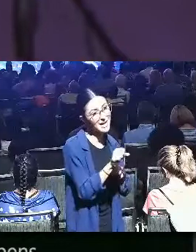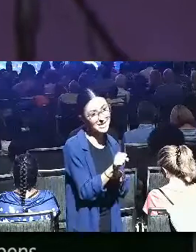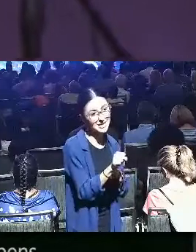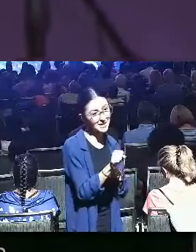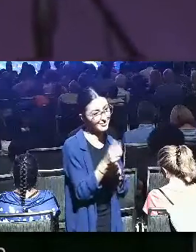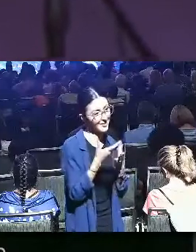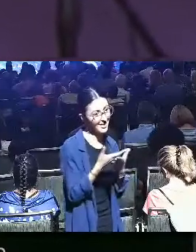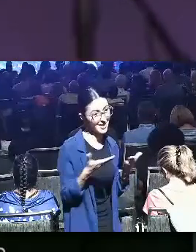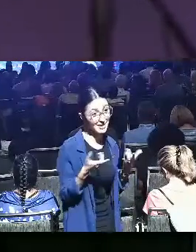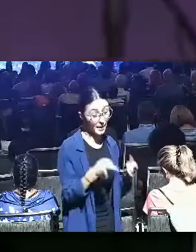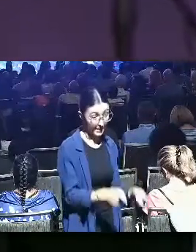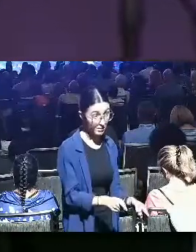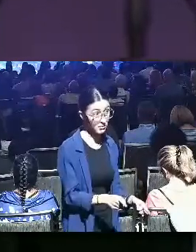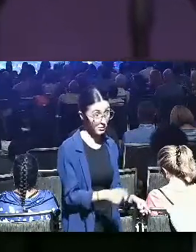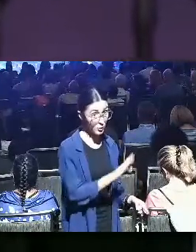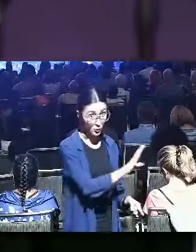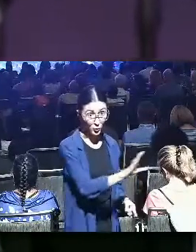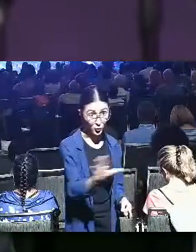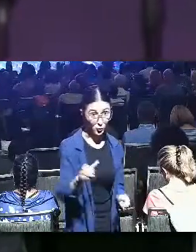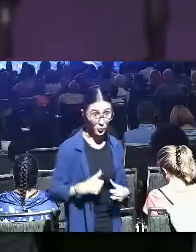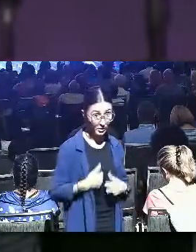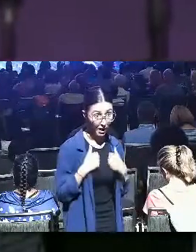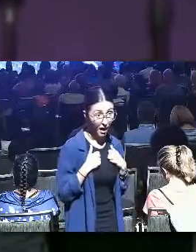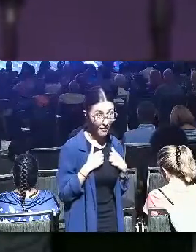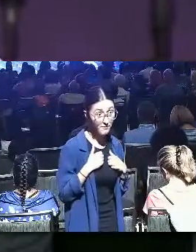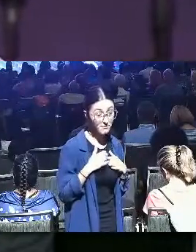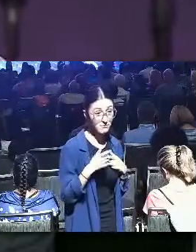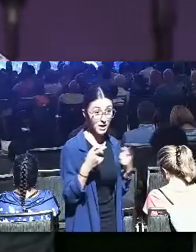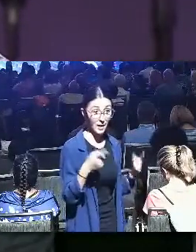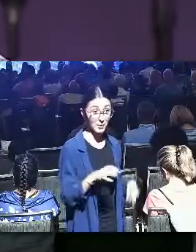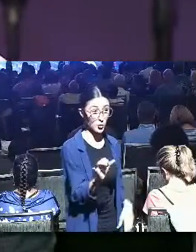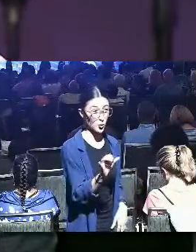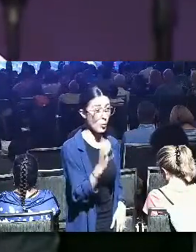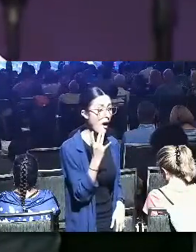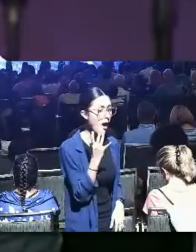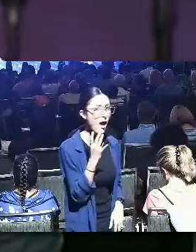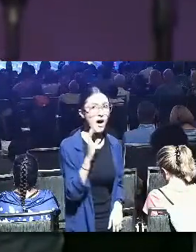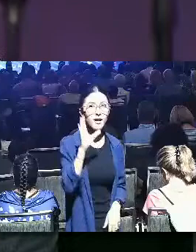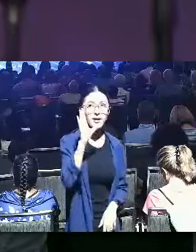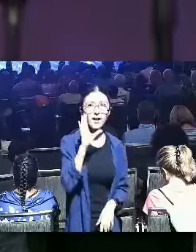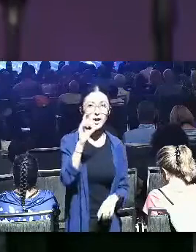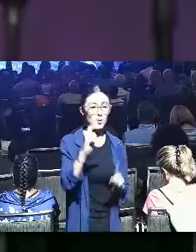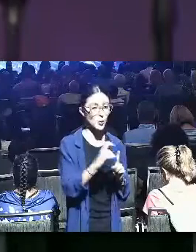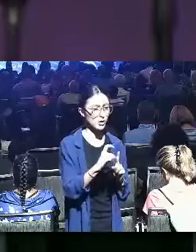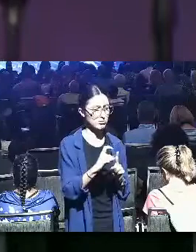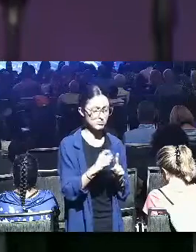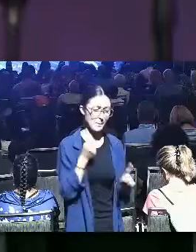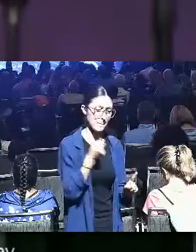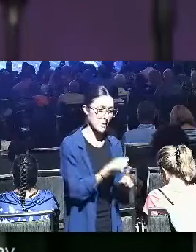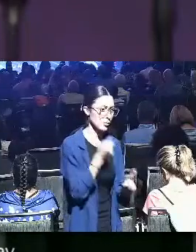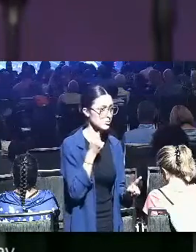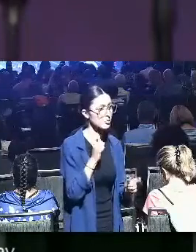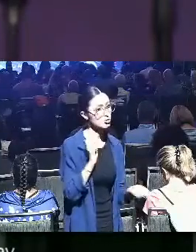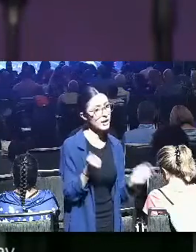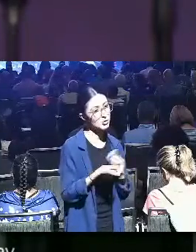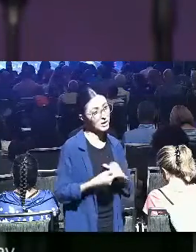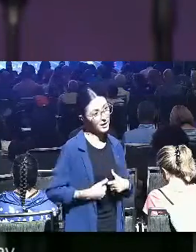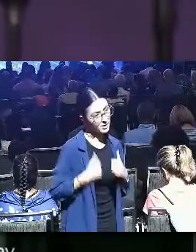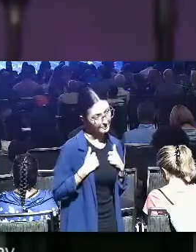The word of God transforms people's hearts. Now, I want to say something that I think is very important. This is my